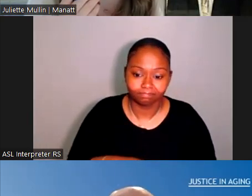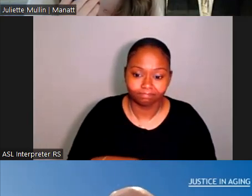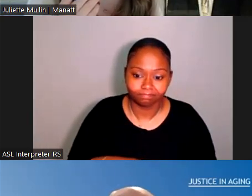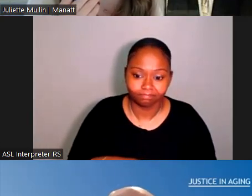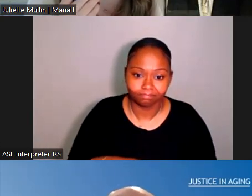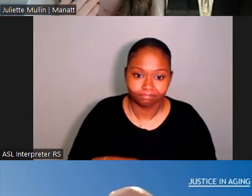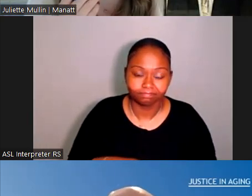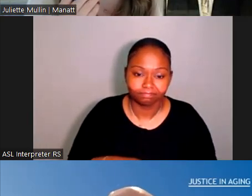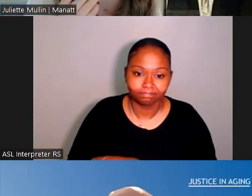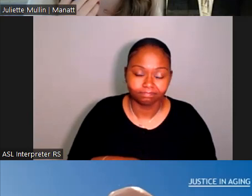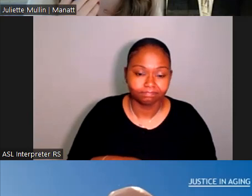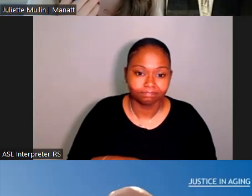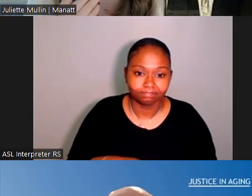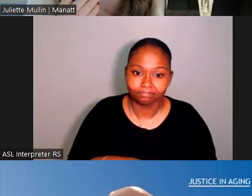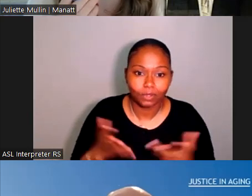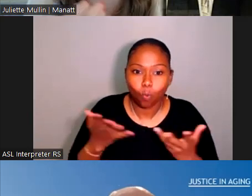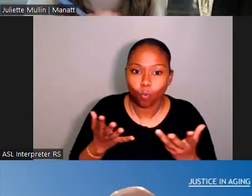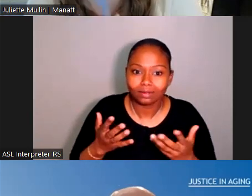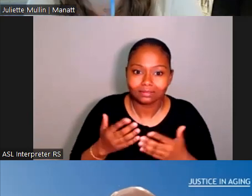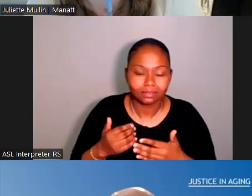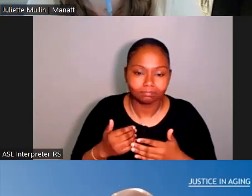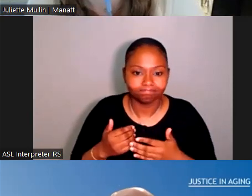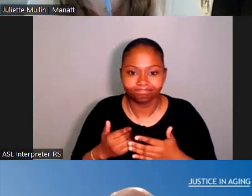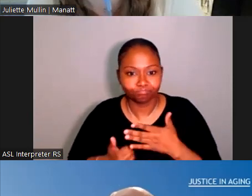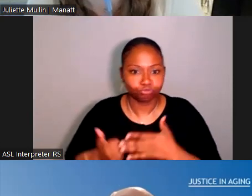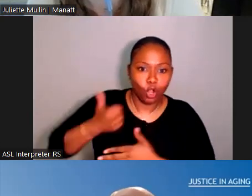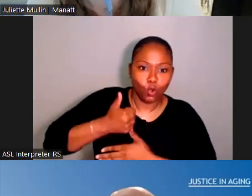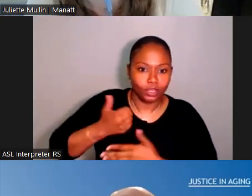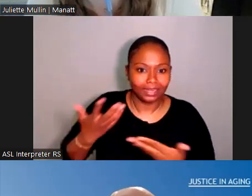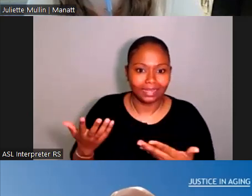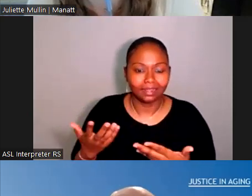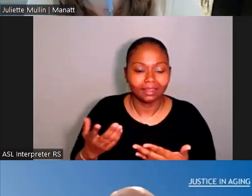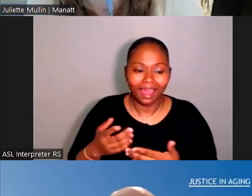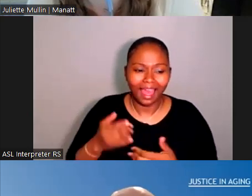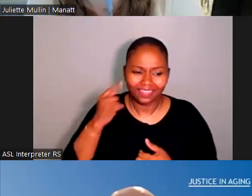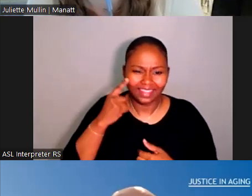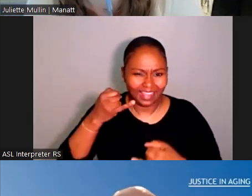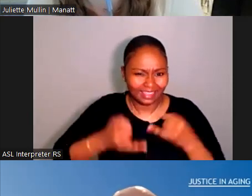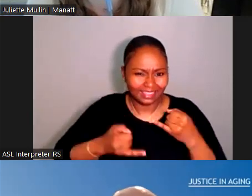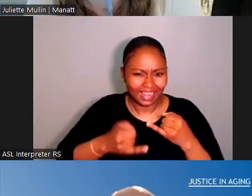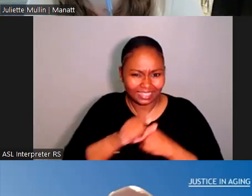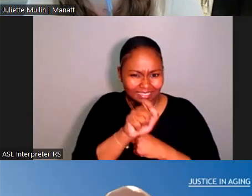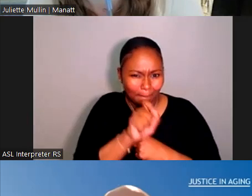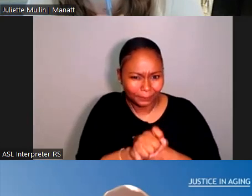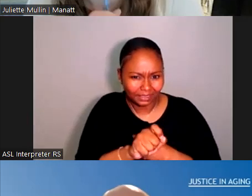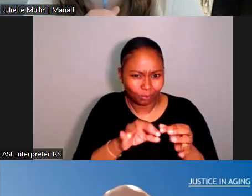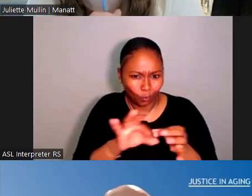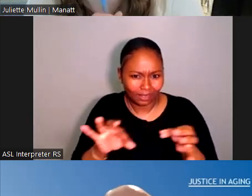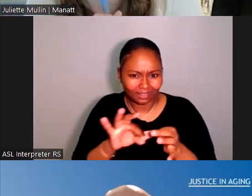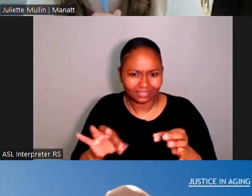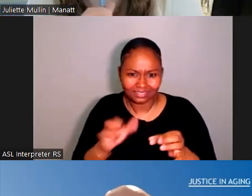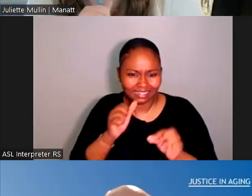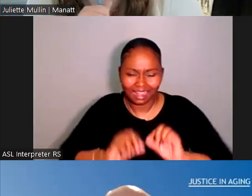be clear what the priority is, because I think that last bullet point doesn't do it. It raises the issue, but